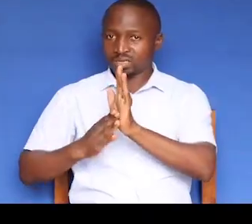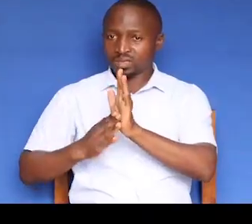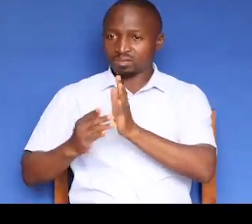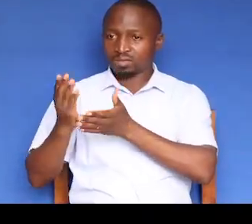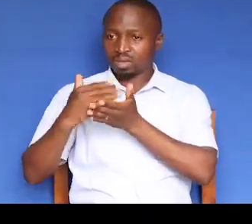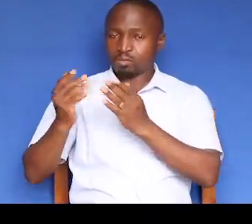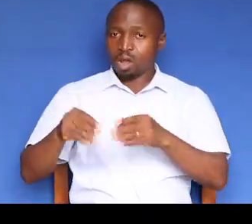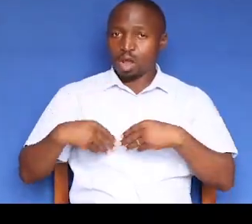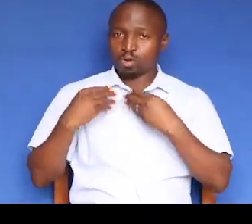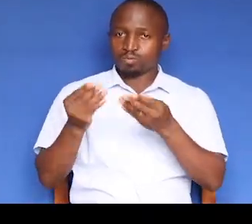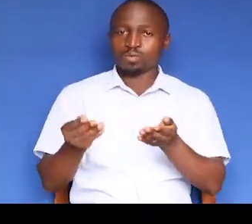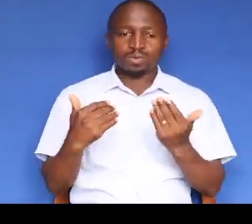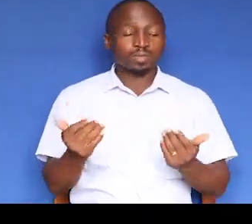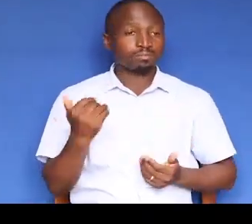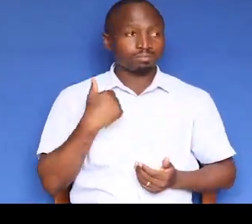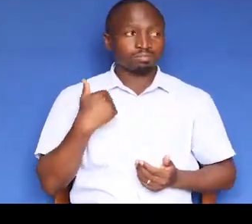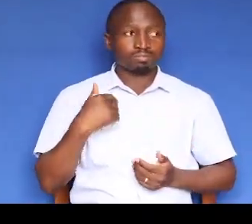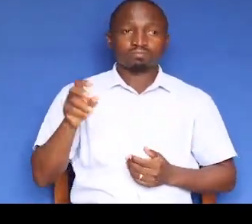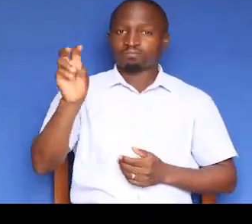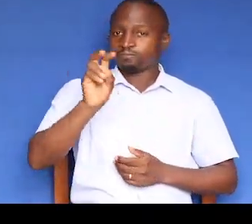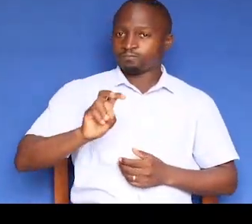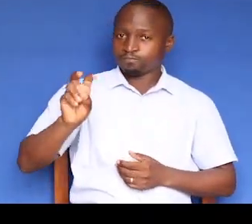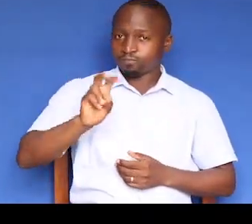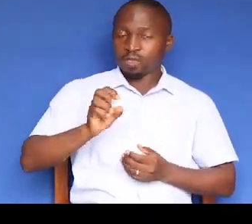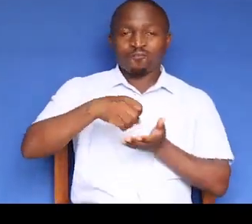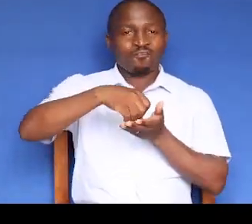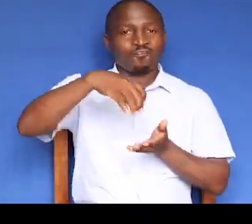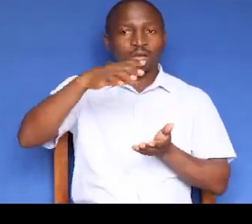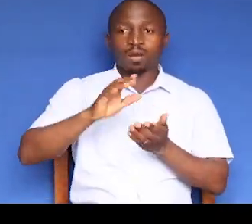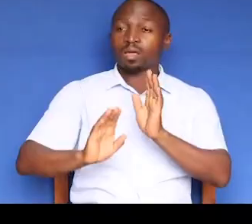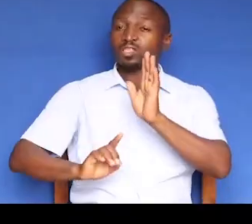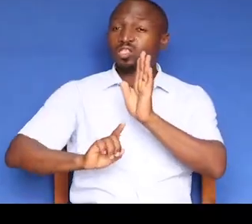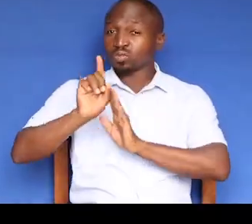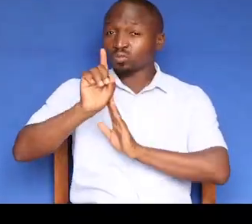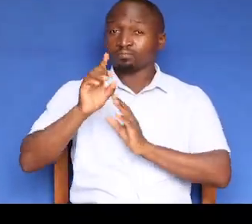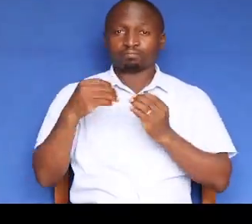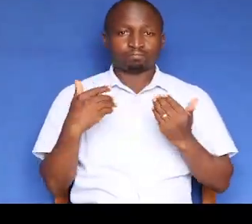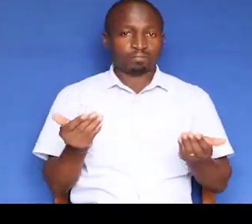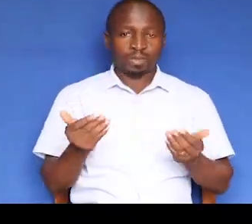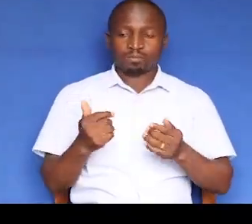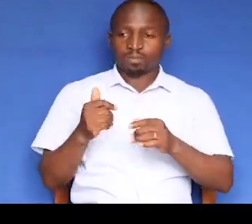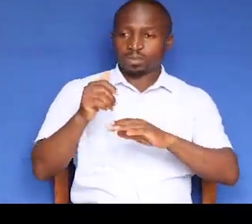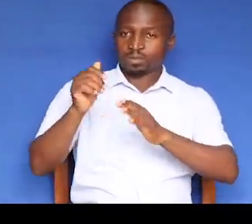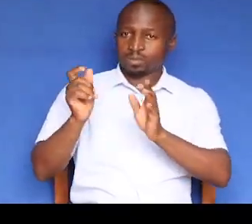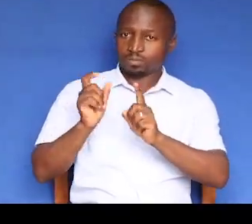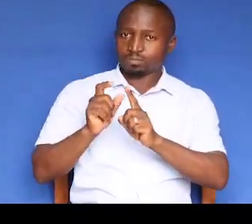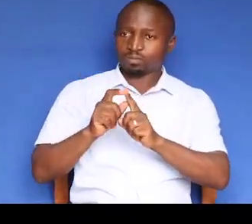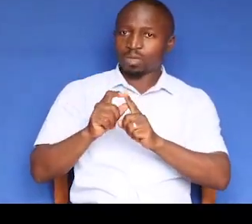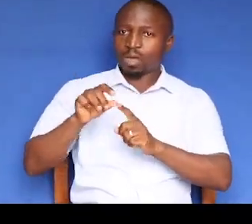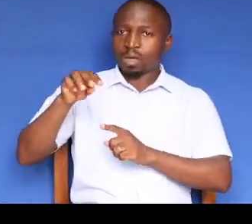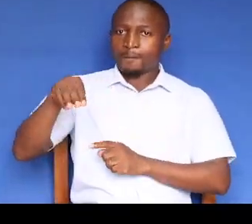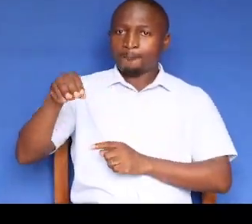So we are asked to find maximum profit. So maximum profit, first you have to know how